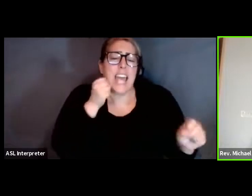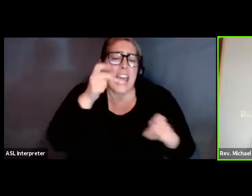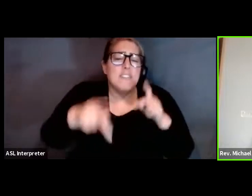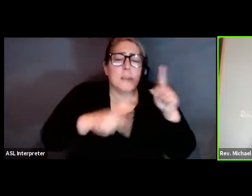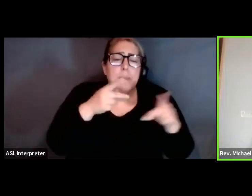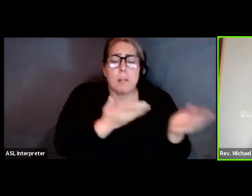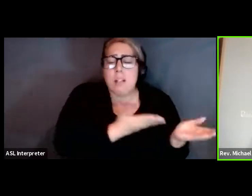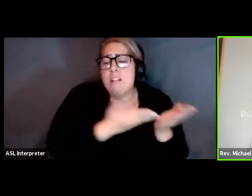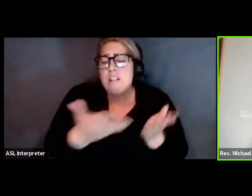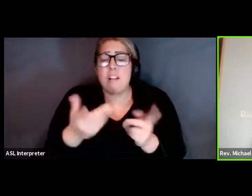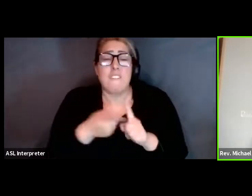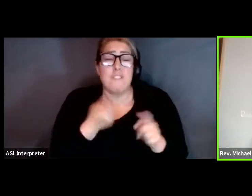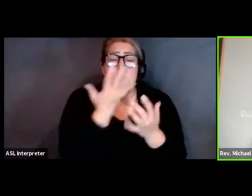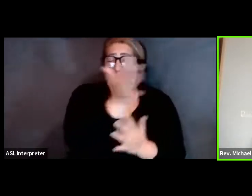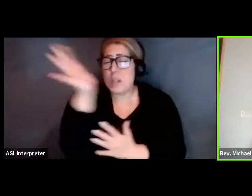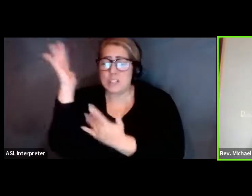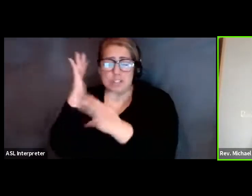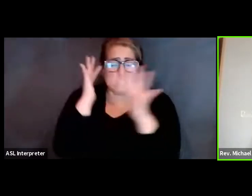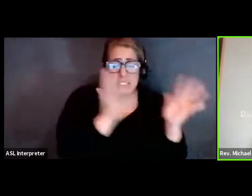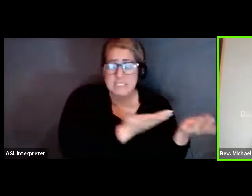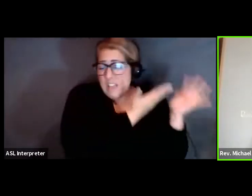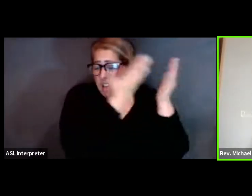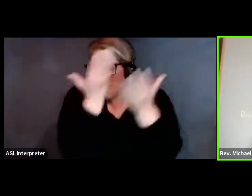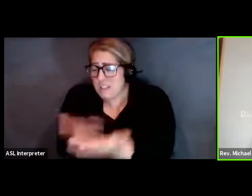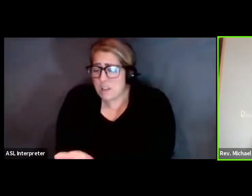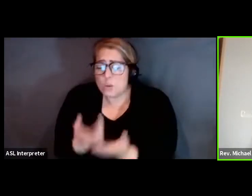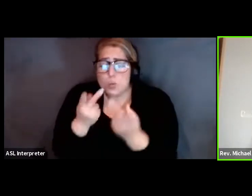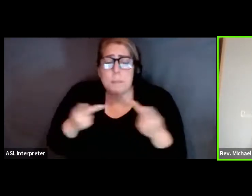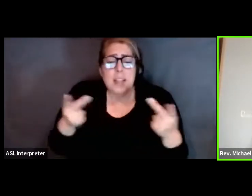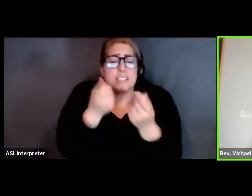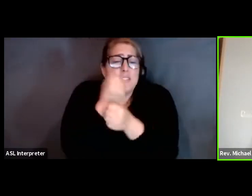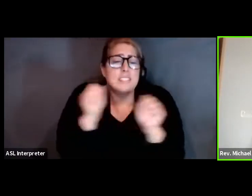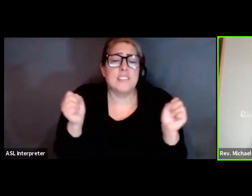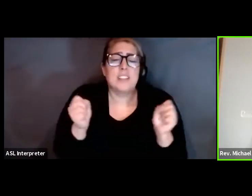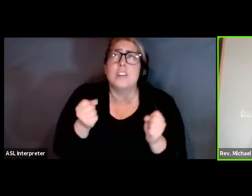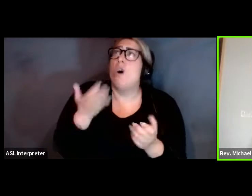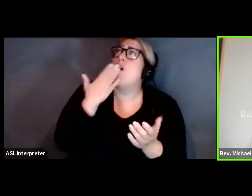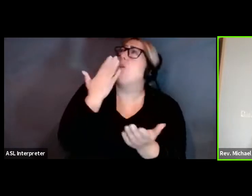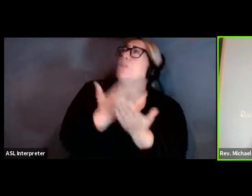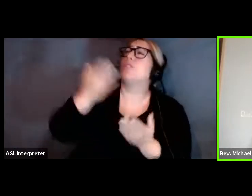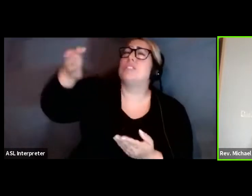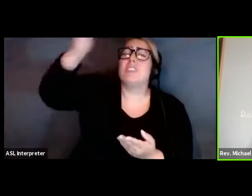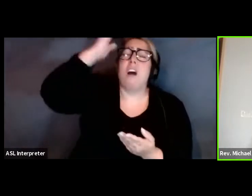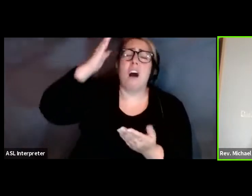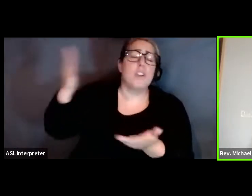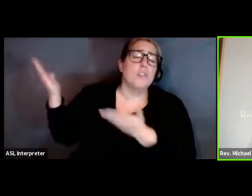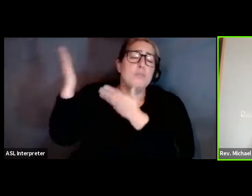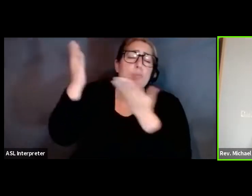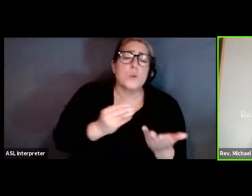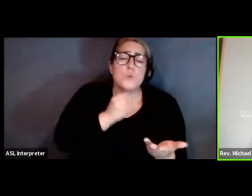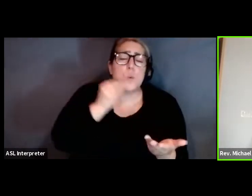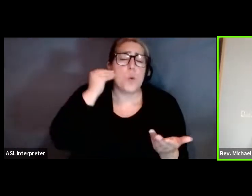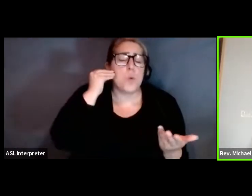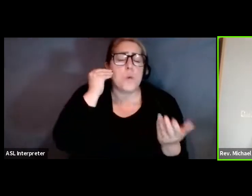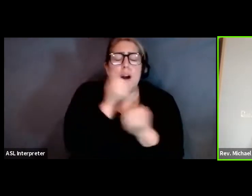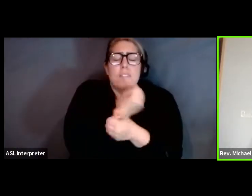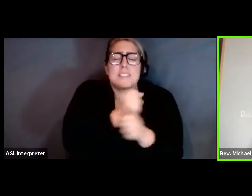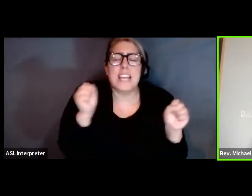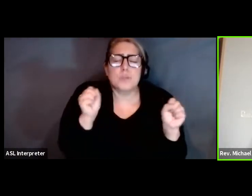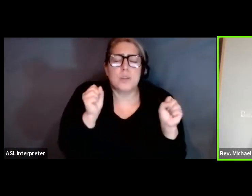safety. Good and gracious God, you have called us to a vision of home and sanctuary for all